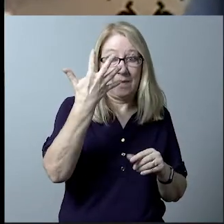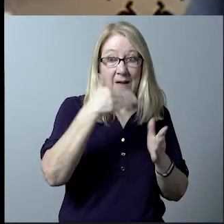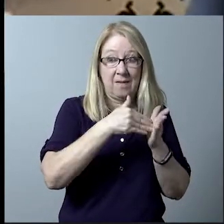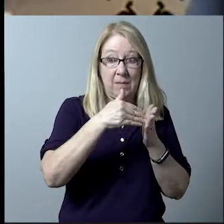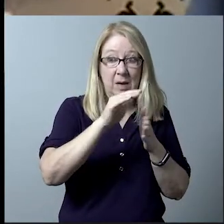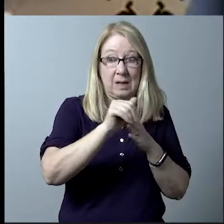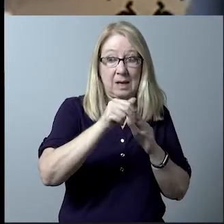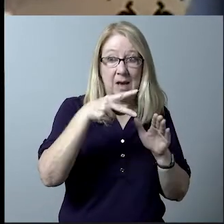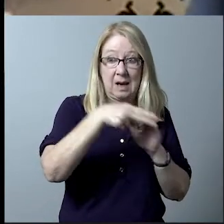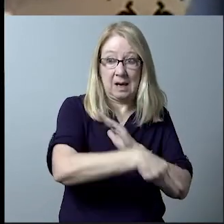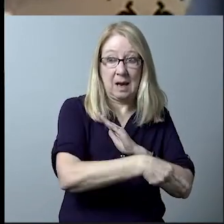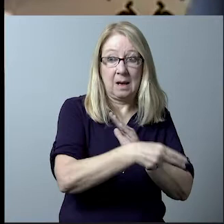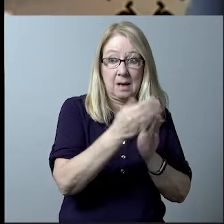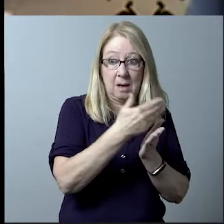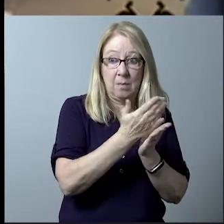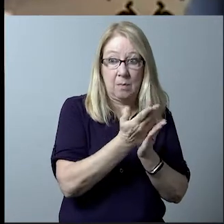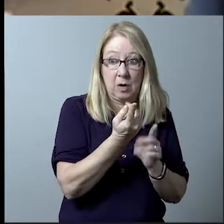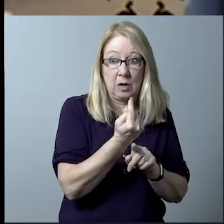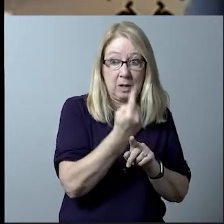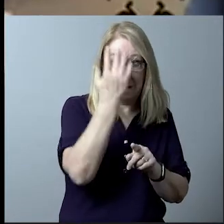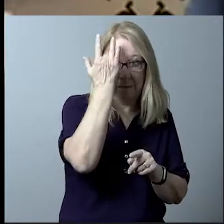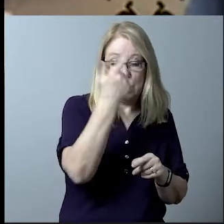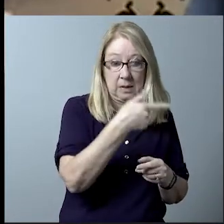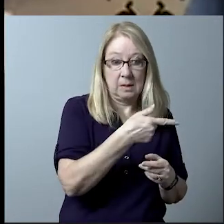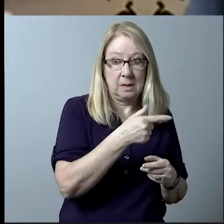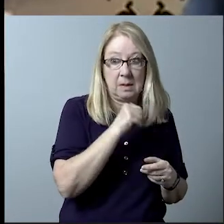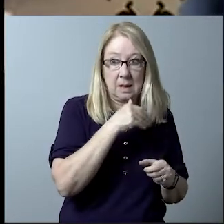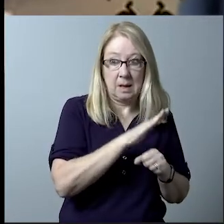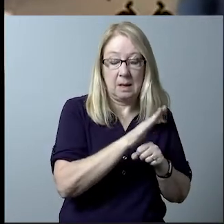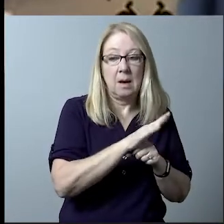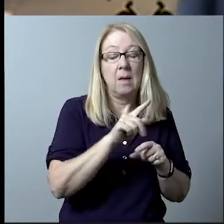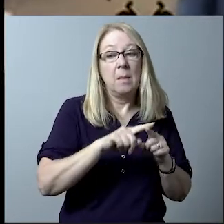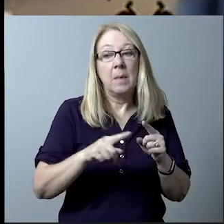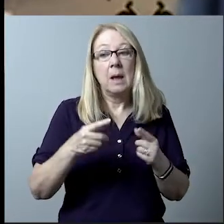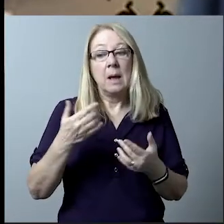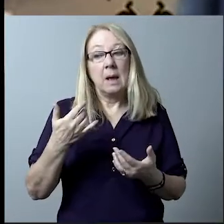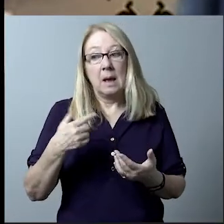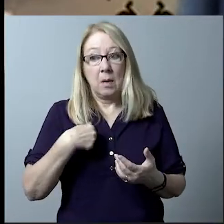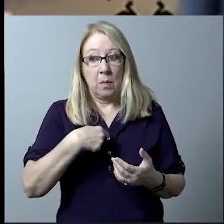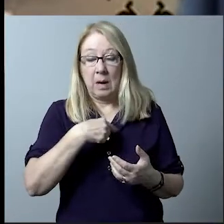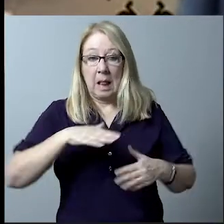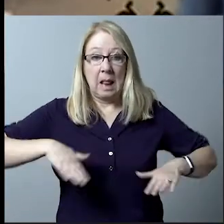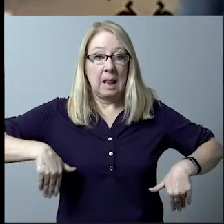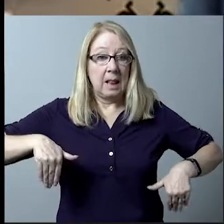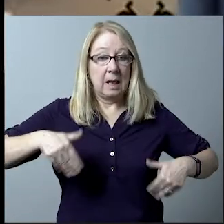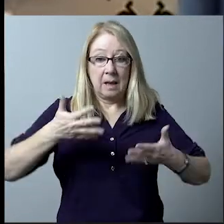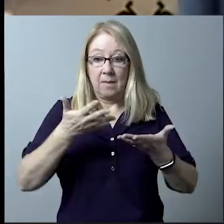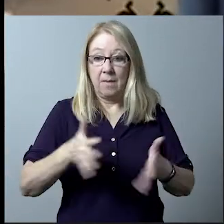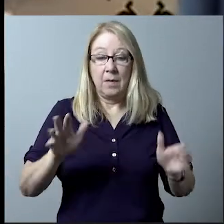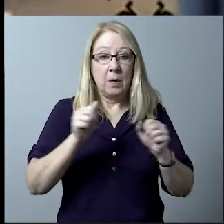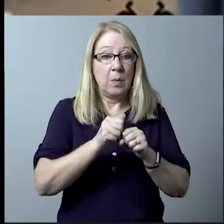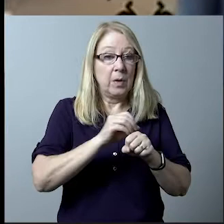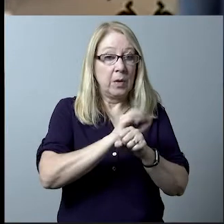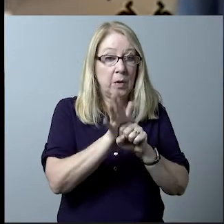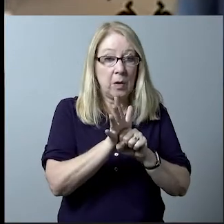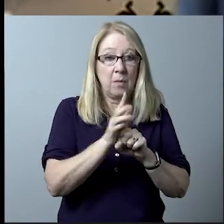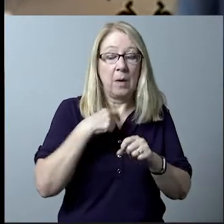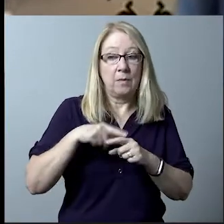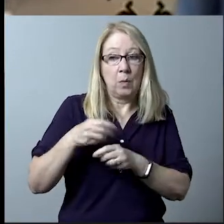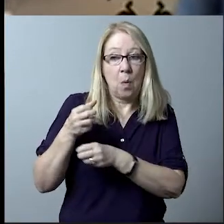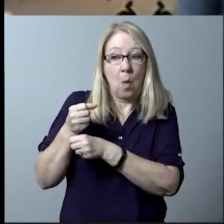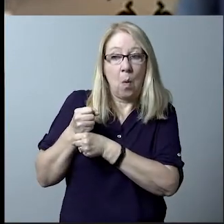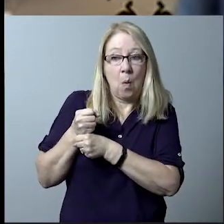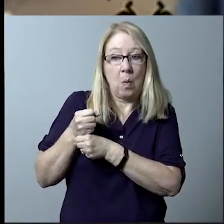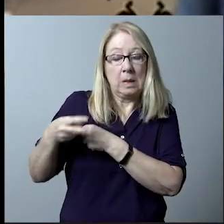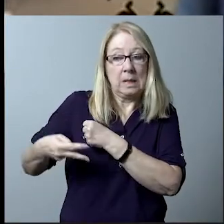that forced us to take a $5 million budget cut last year. Given that we're not out of the COVID-19 crisis yet, we